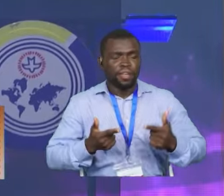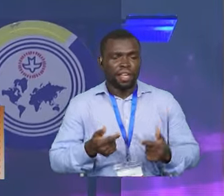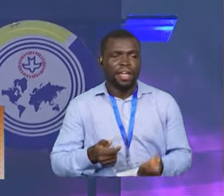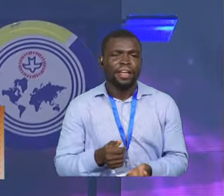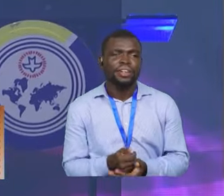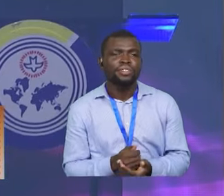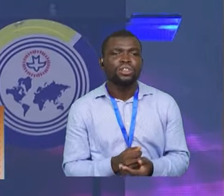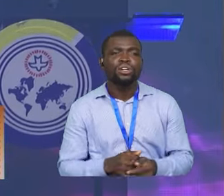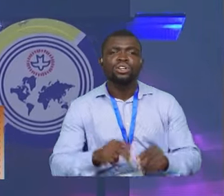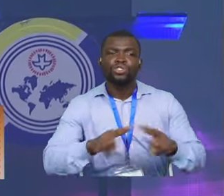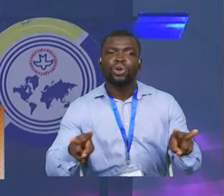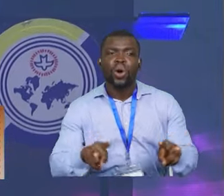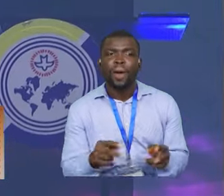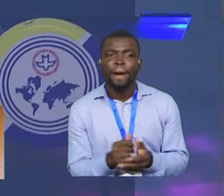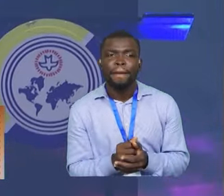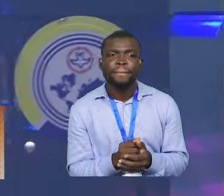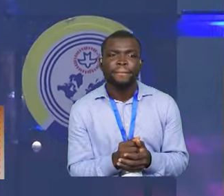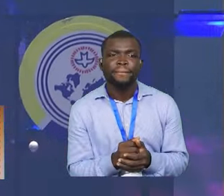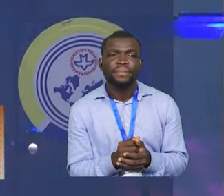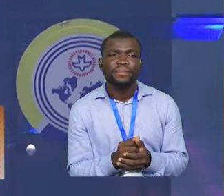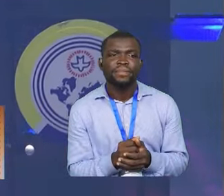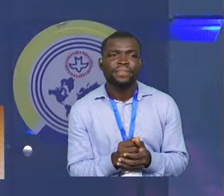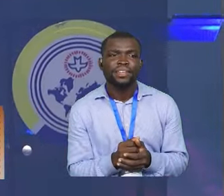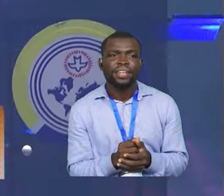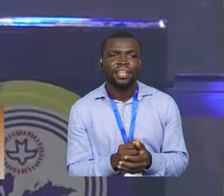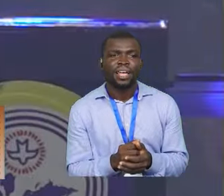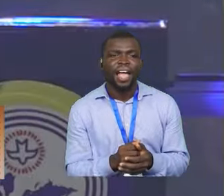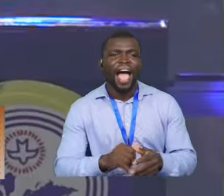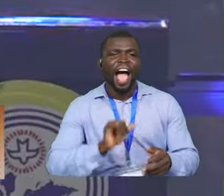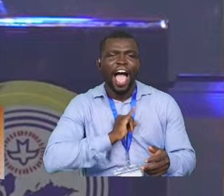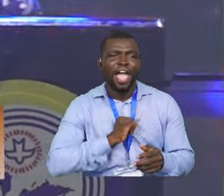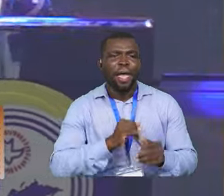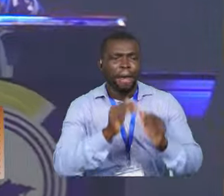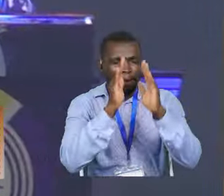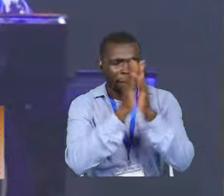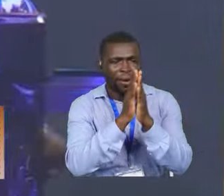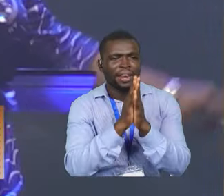live. Because of this, I prayed.